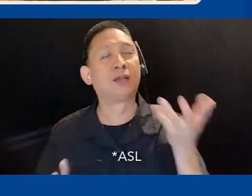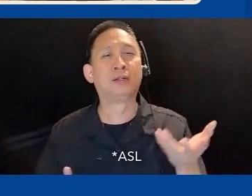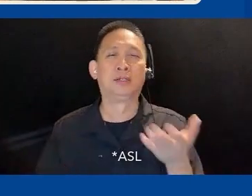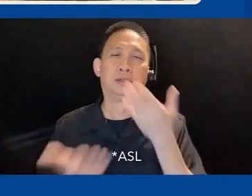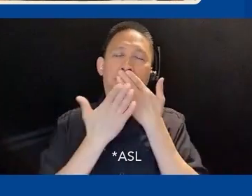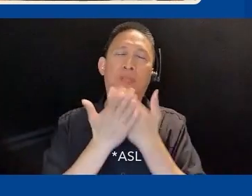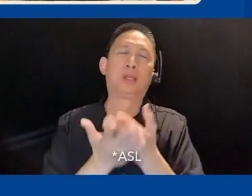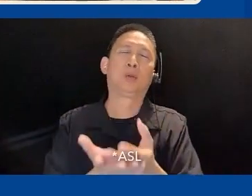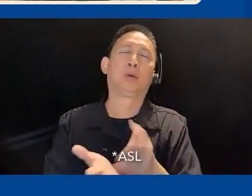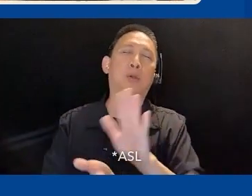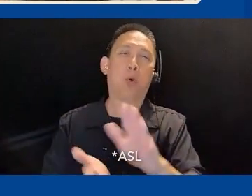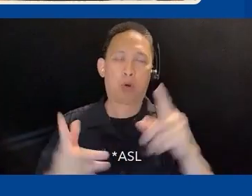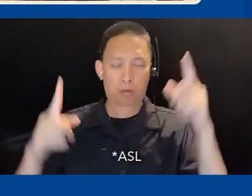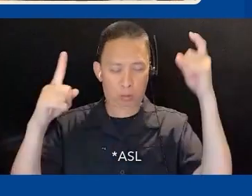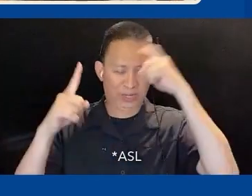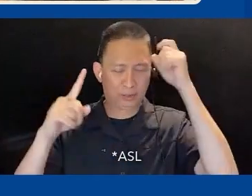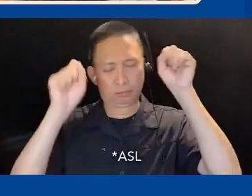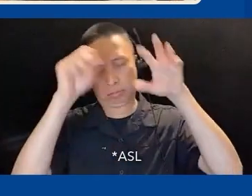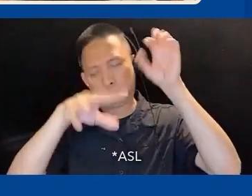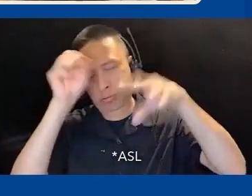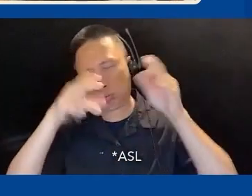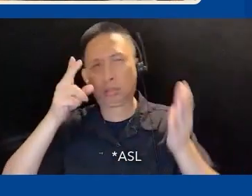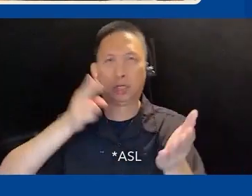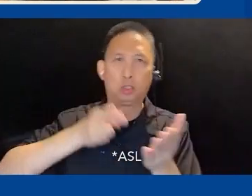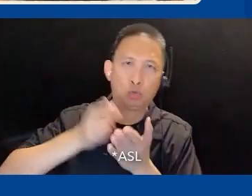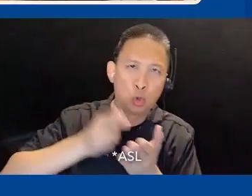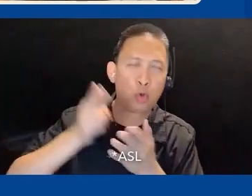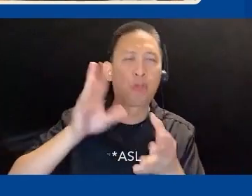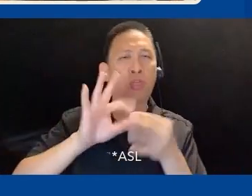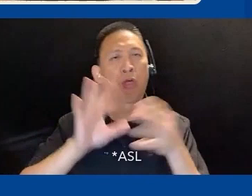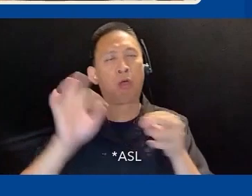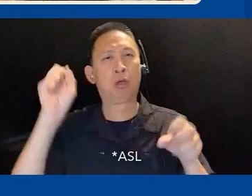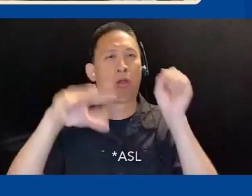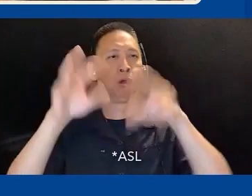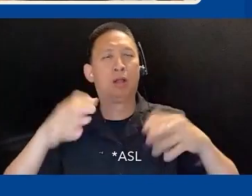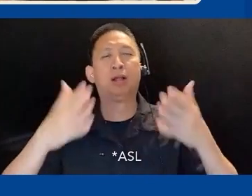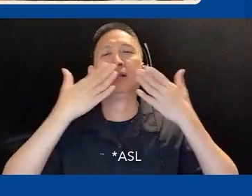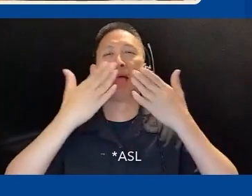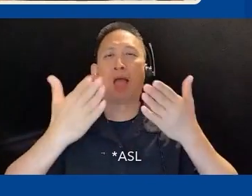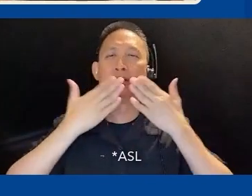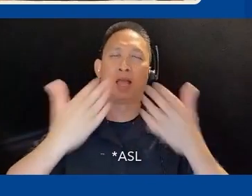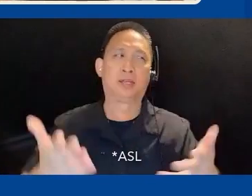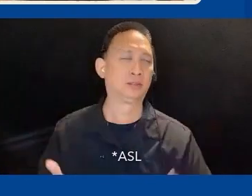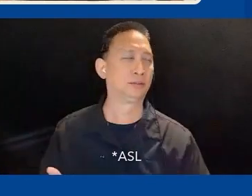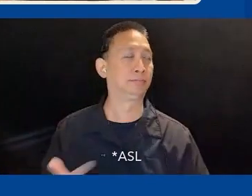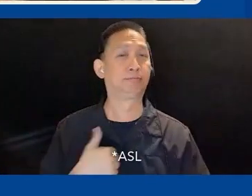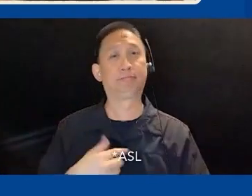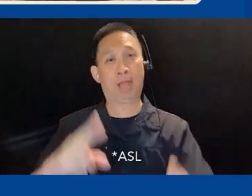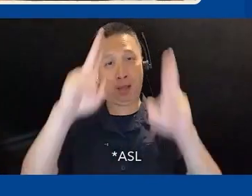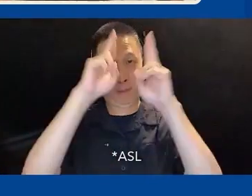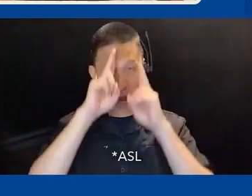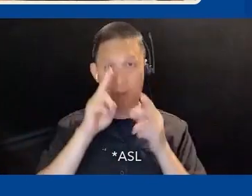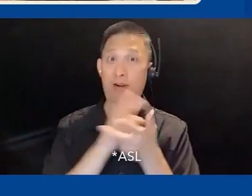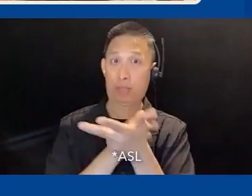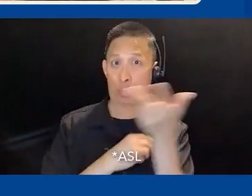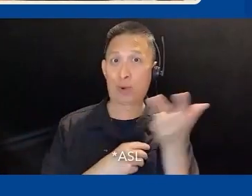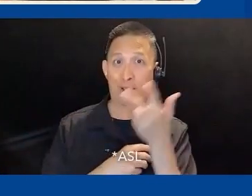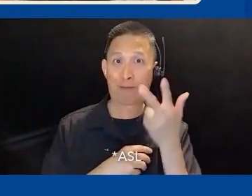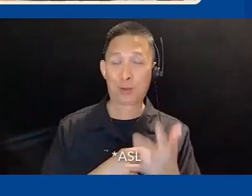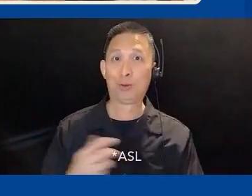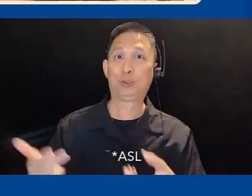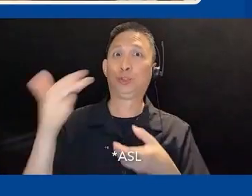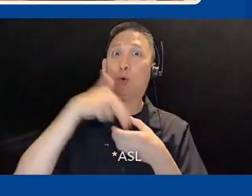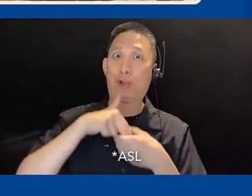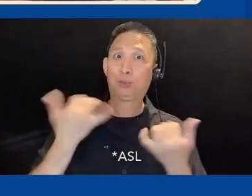wisdom, gems, truths, and I'm just like also really deeply honored to be in the presence of you three. Thank